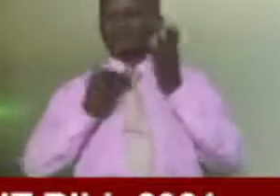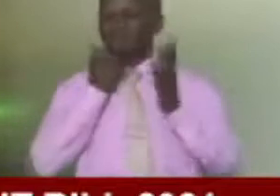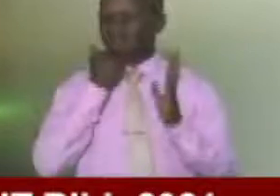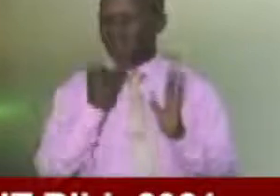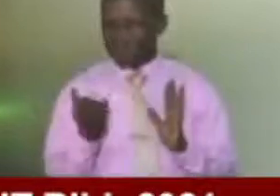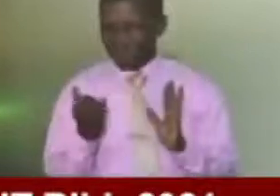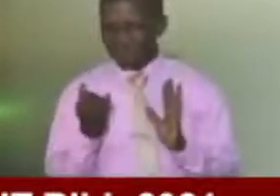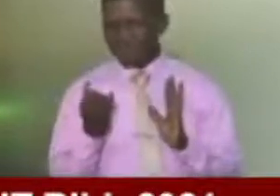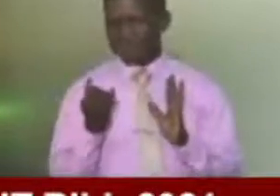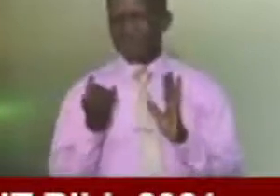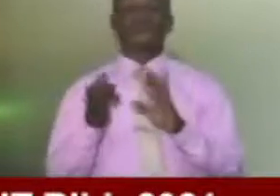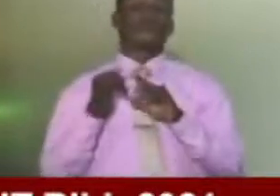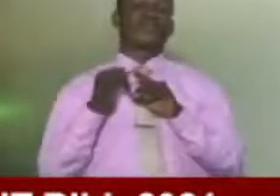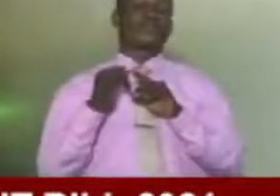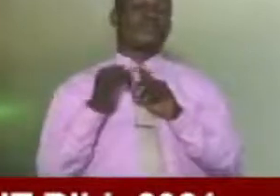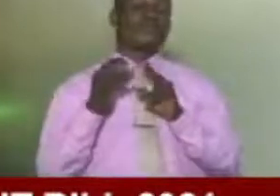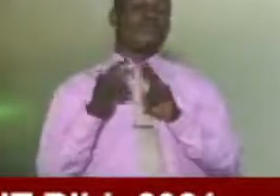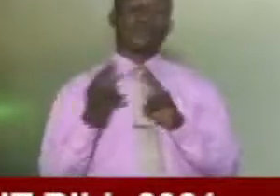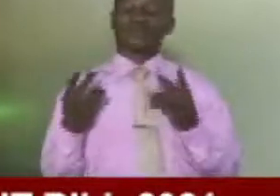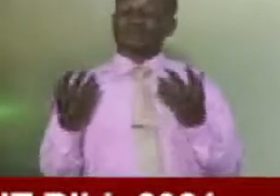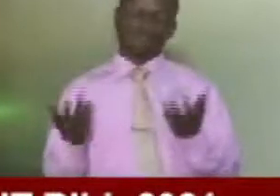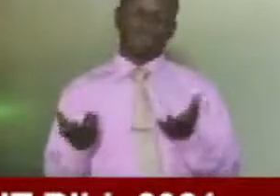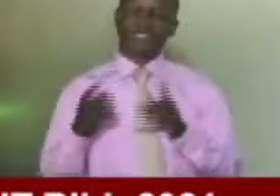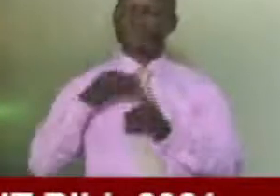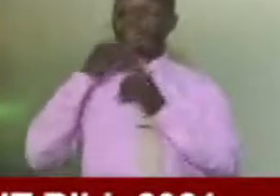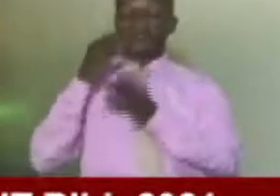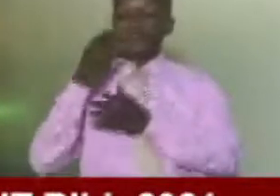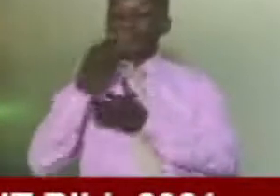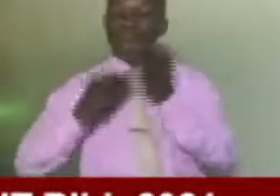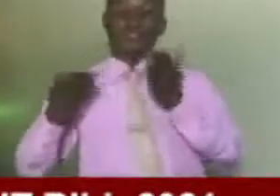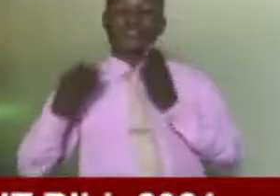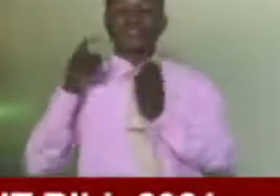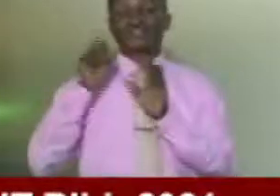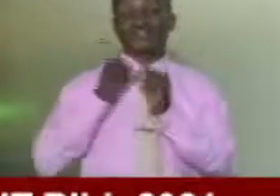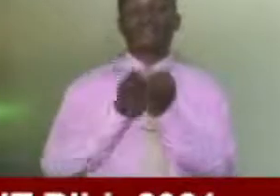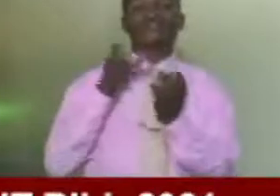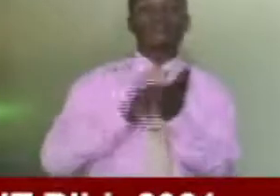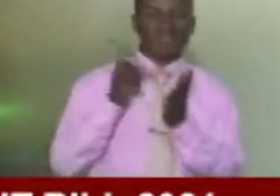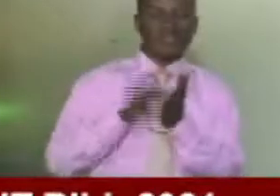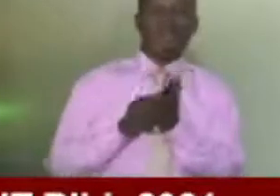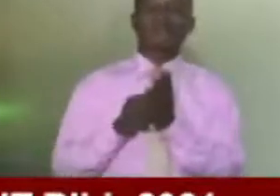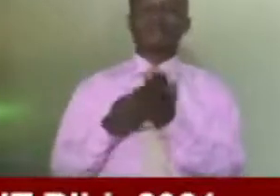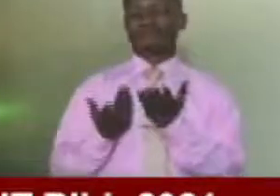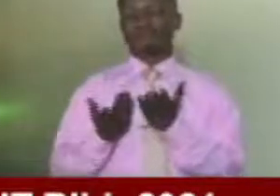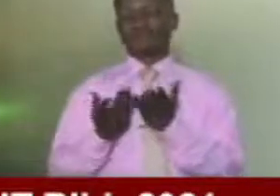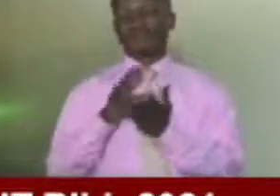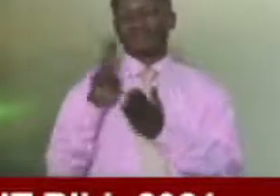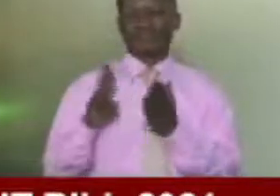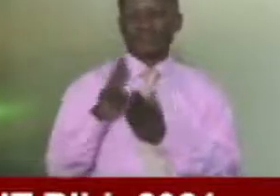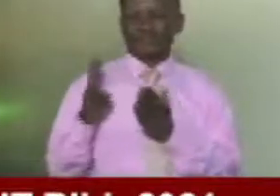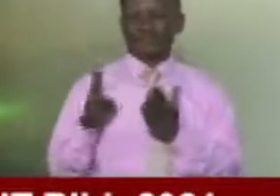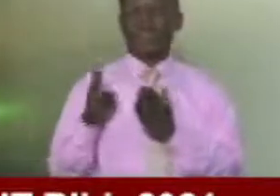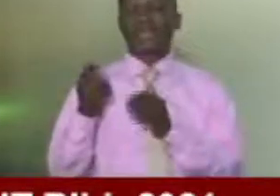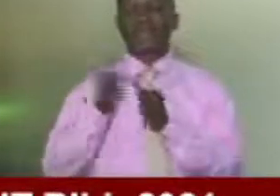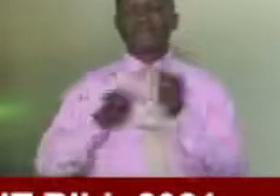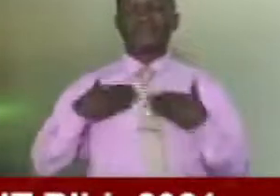taken place. But I think it's very unfortunate, especially the social media has become factual these days. The moment anybody just